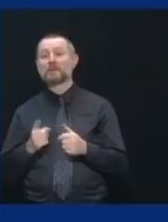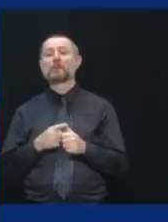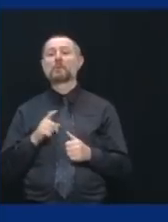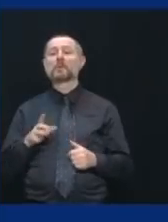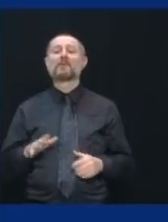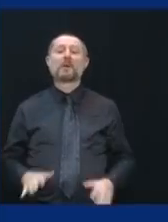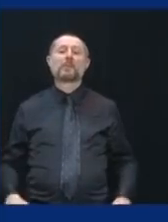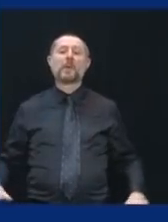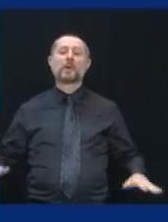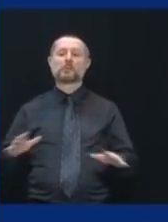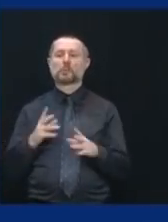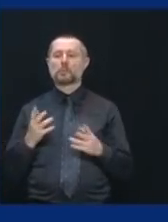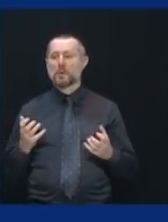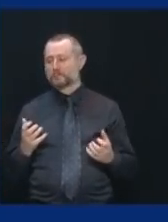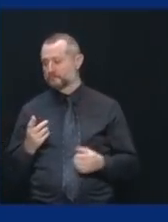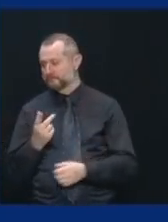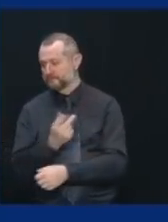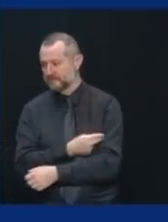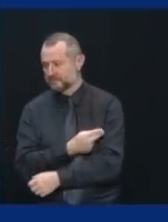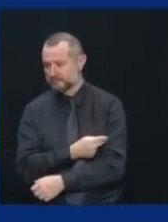wants this vaccine.